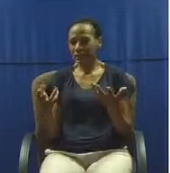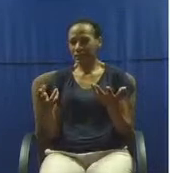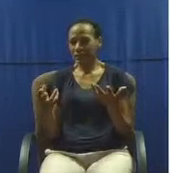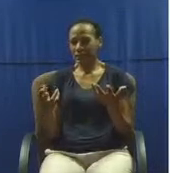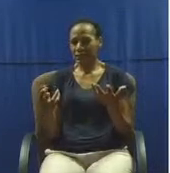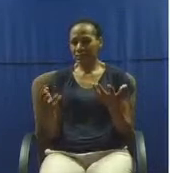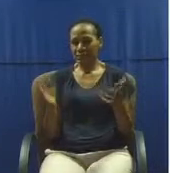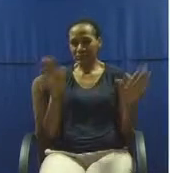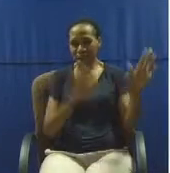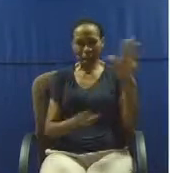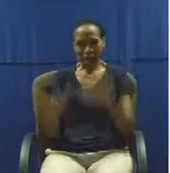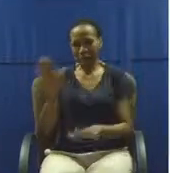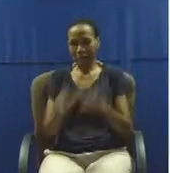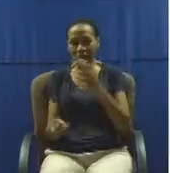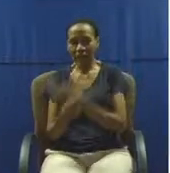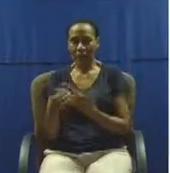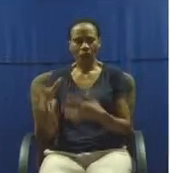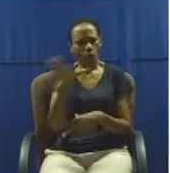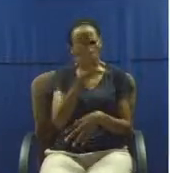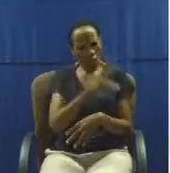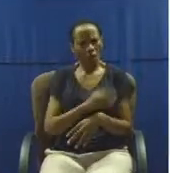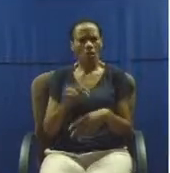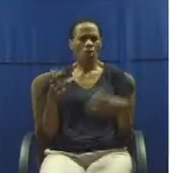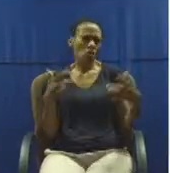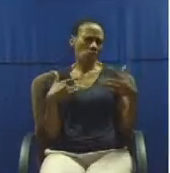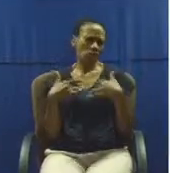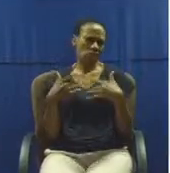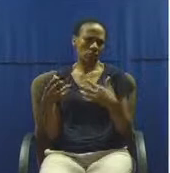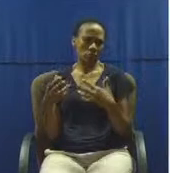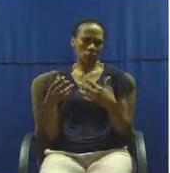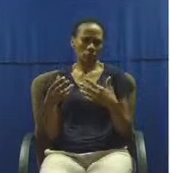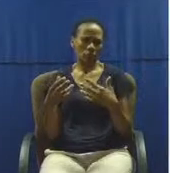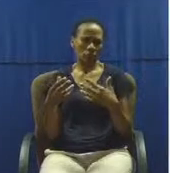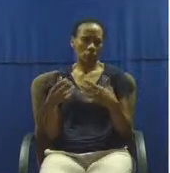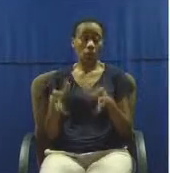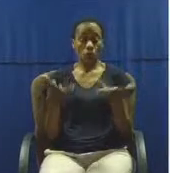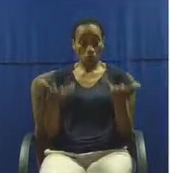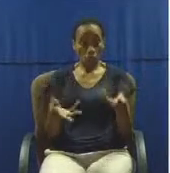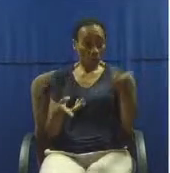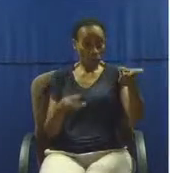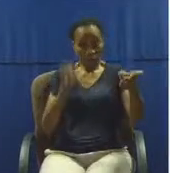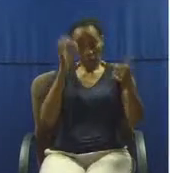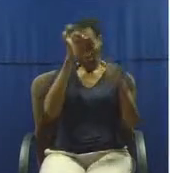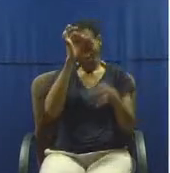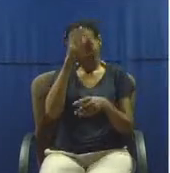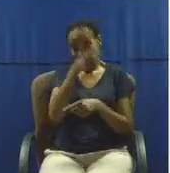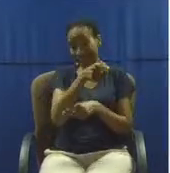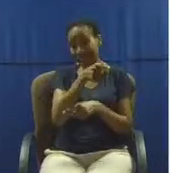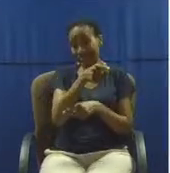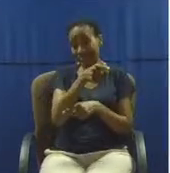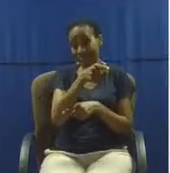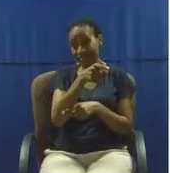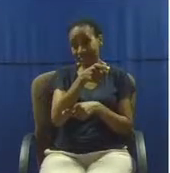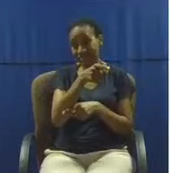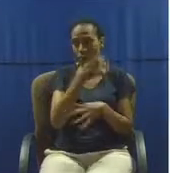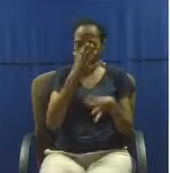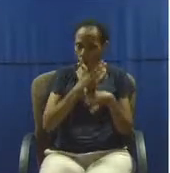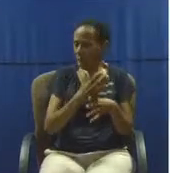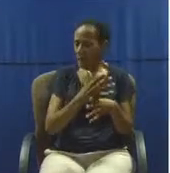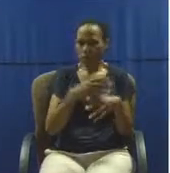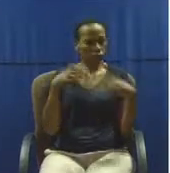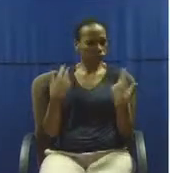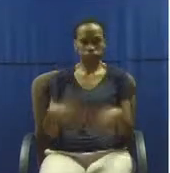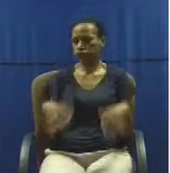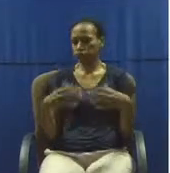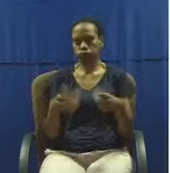of great concern to all of us. As for the police themselves, they are already doing quite a great deal of